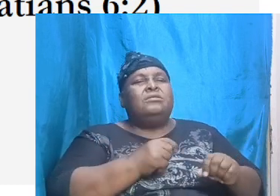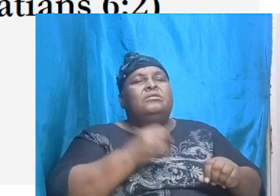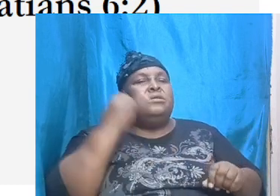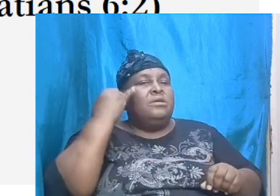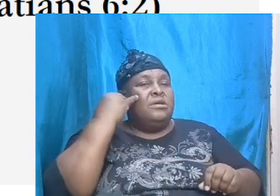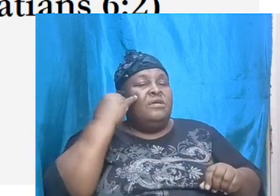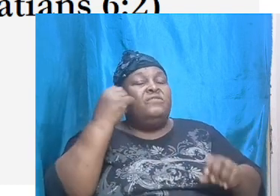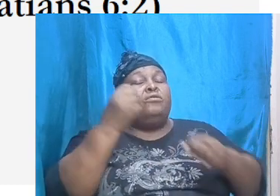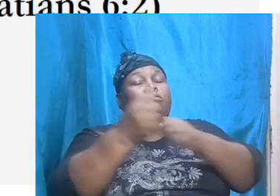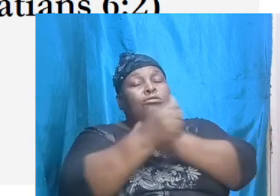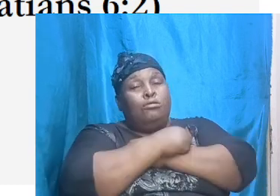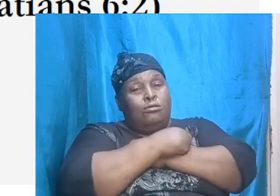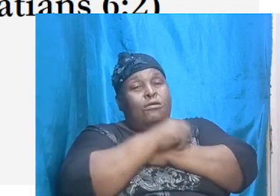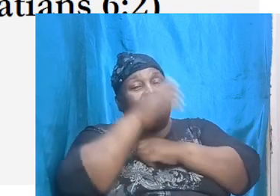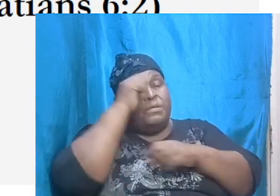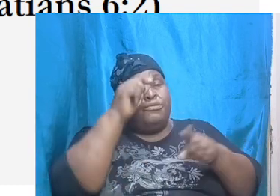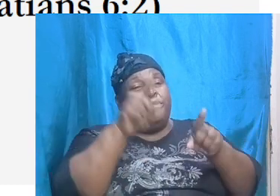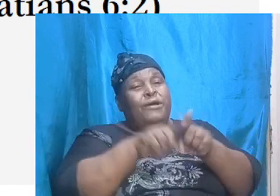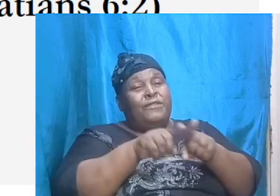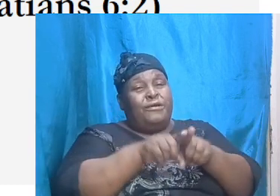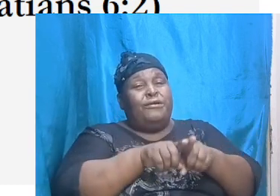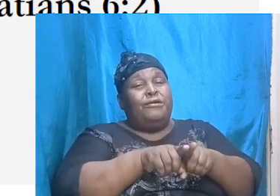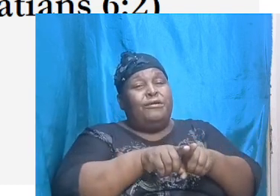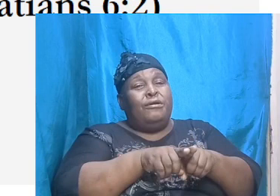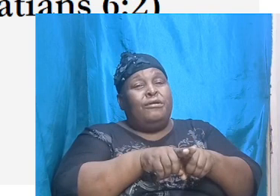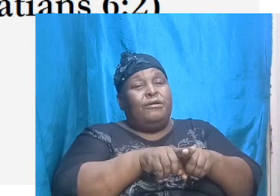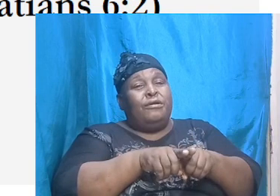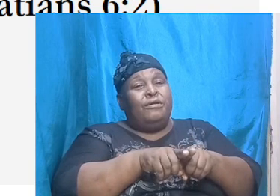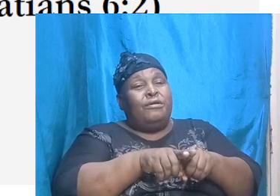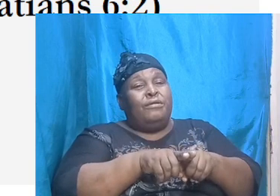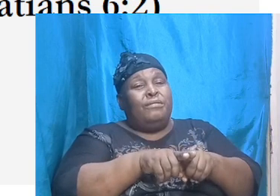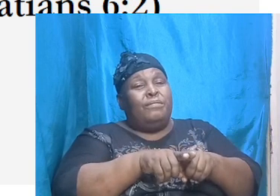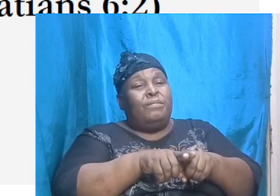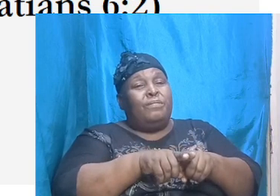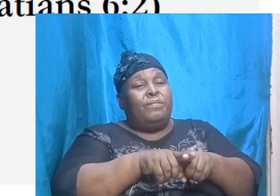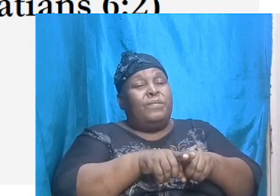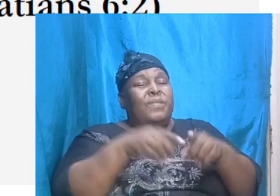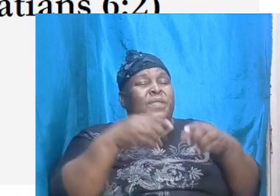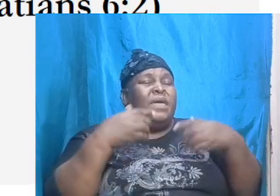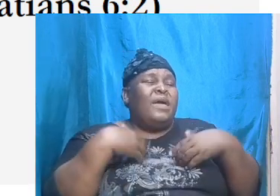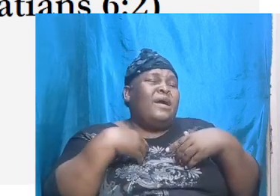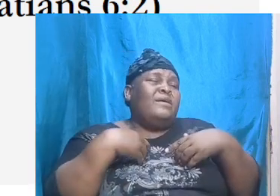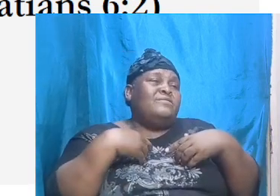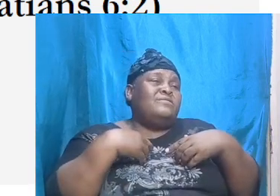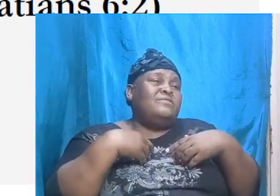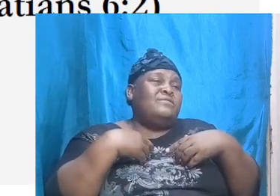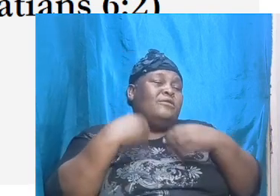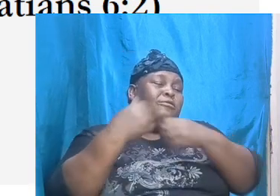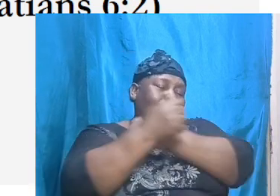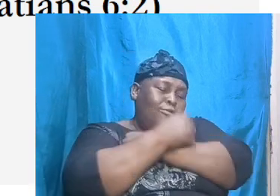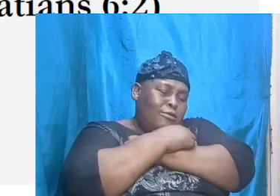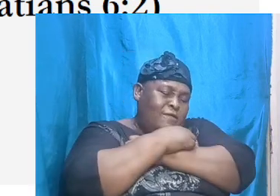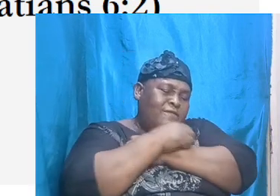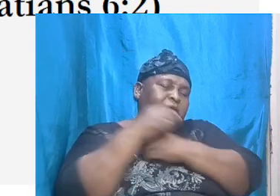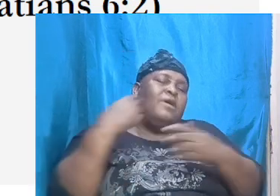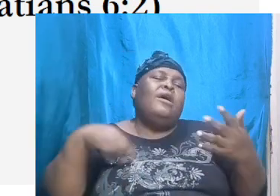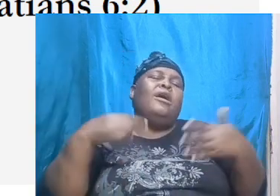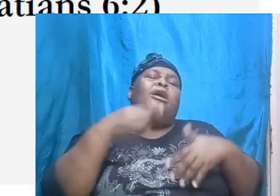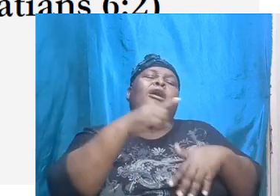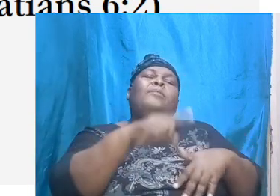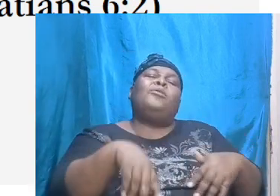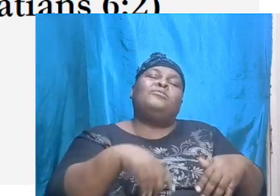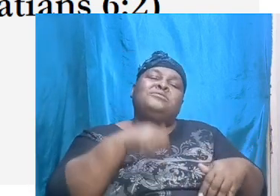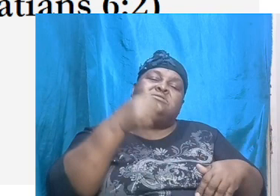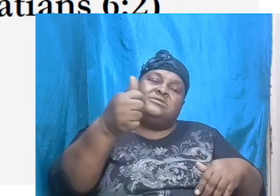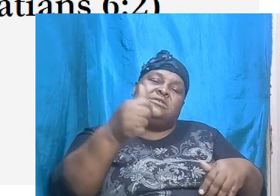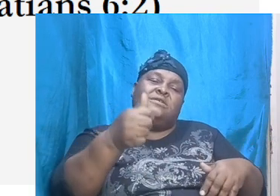God. 1 Peter 4, 8 says, and above all things, have fervent charity among yourselves. So charity shall cover the